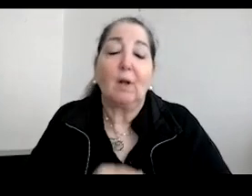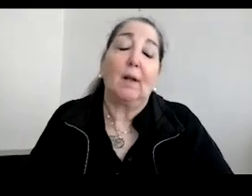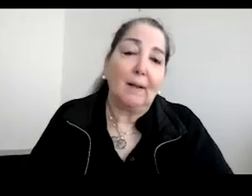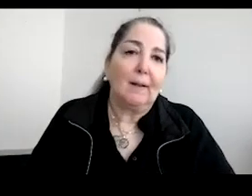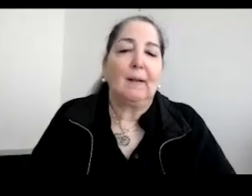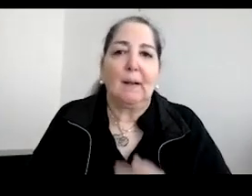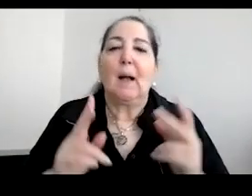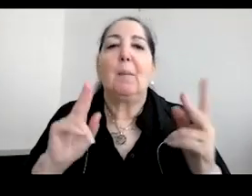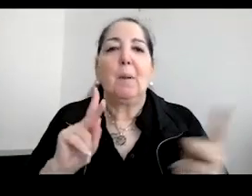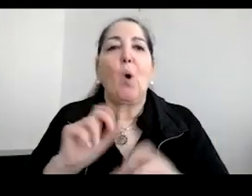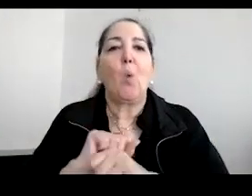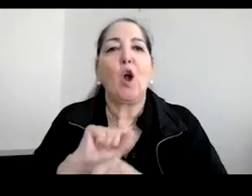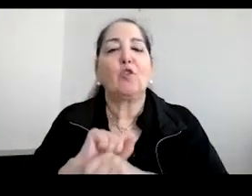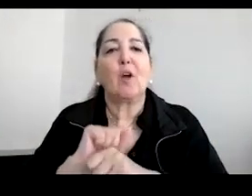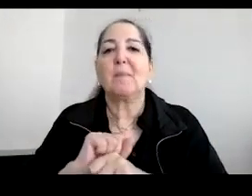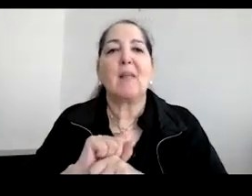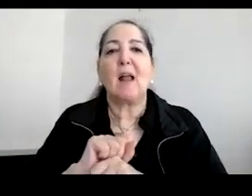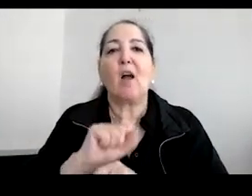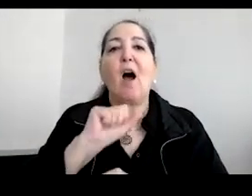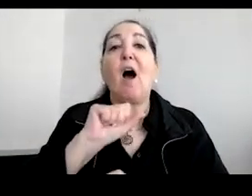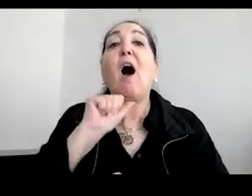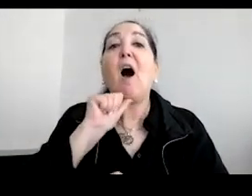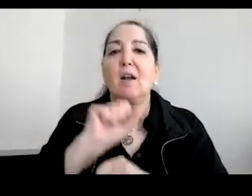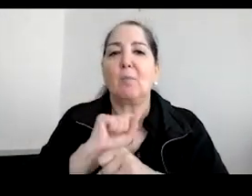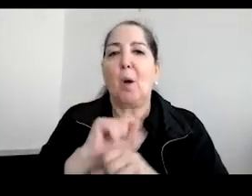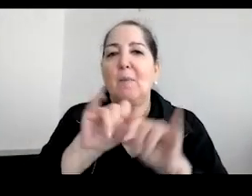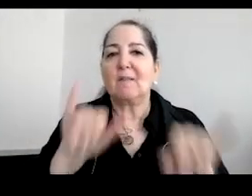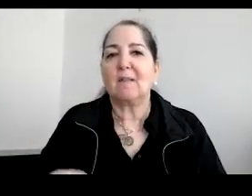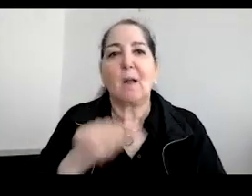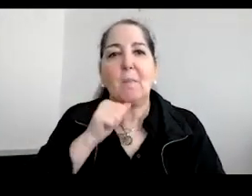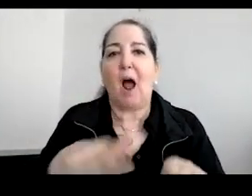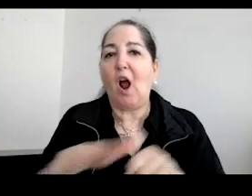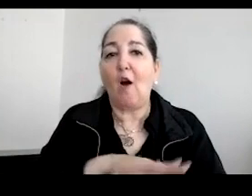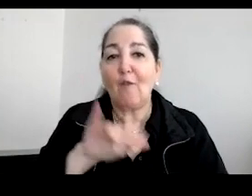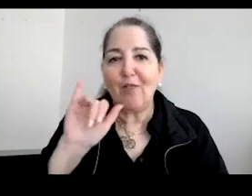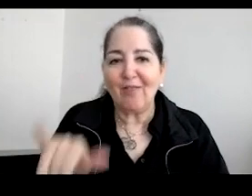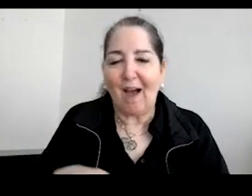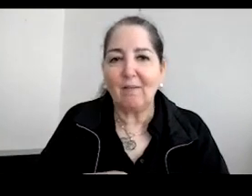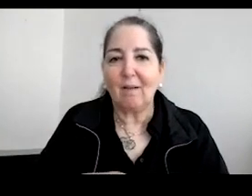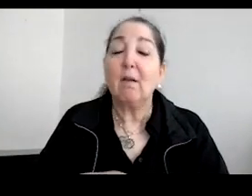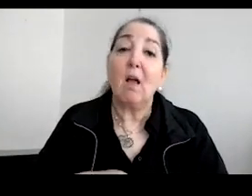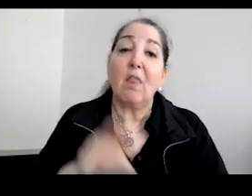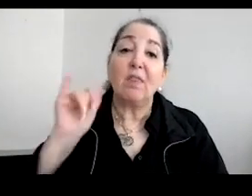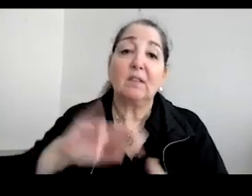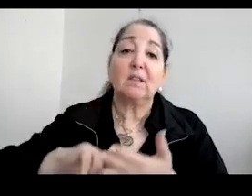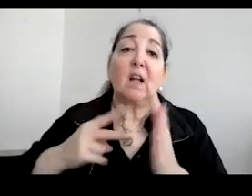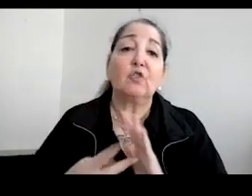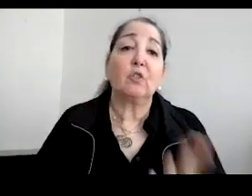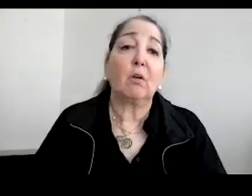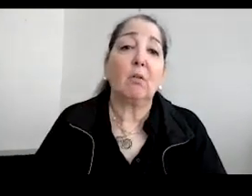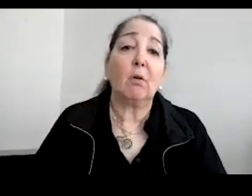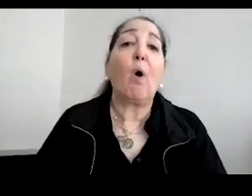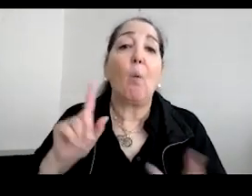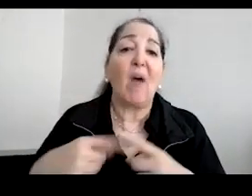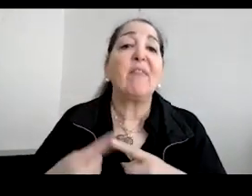that are not covered by the unemployment system, again, by design. So the other category is just having sufficient